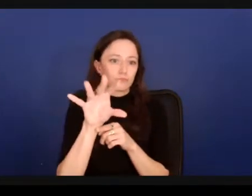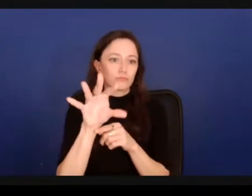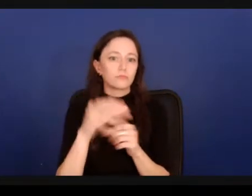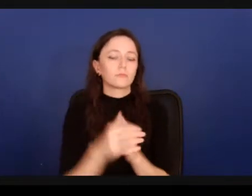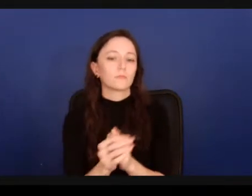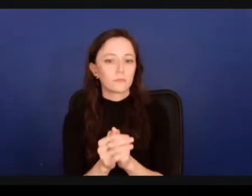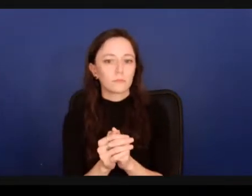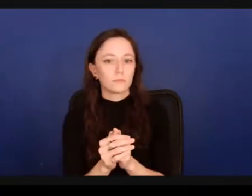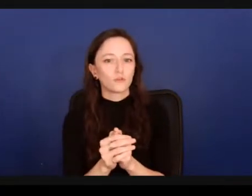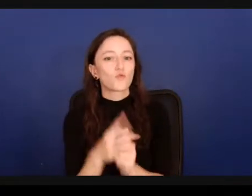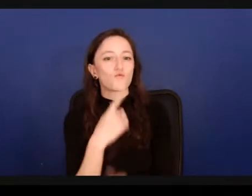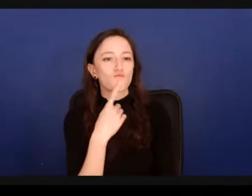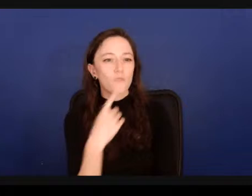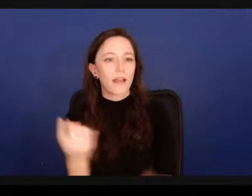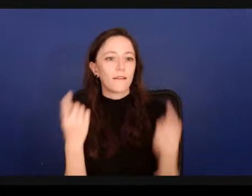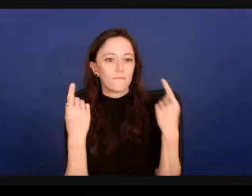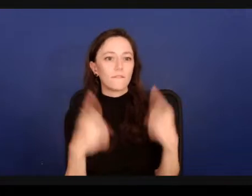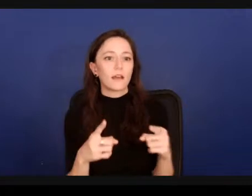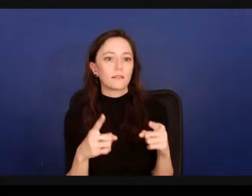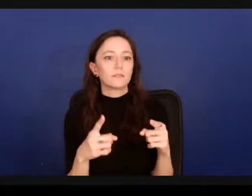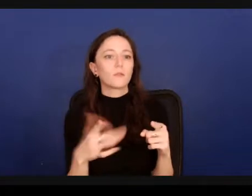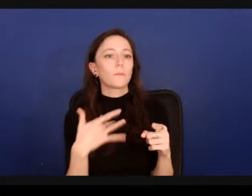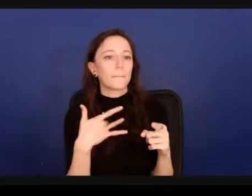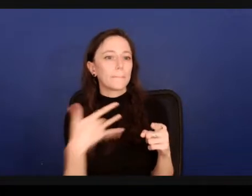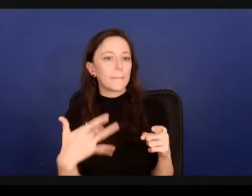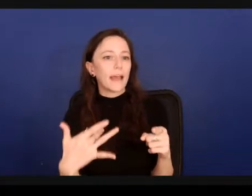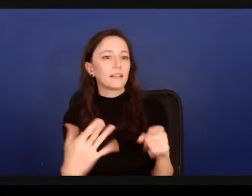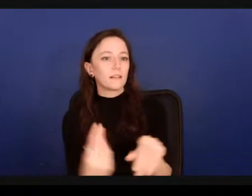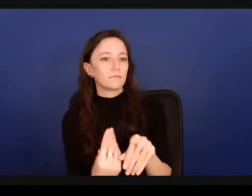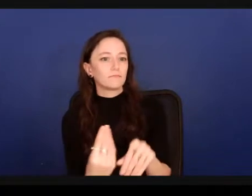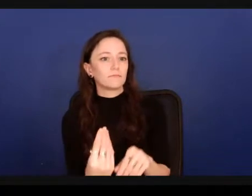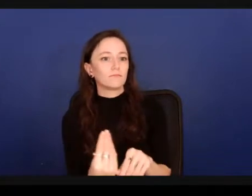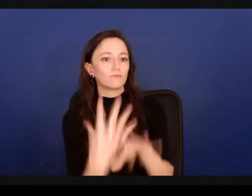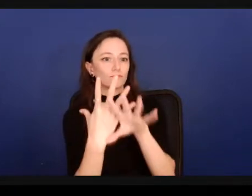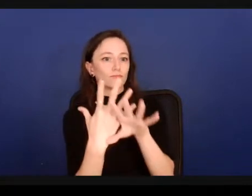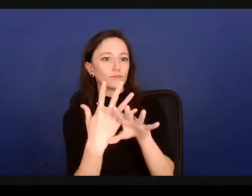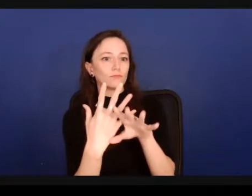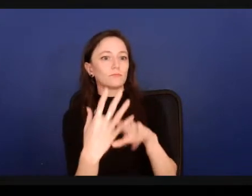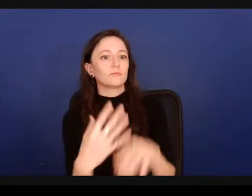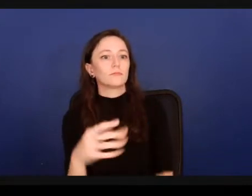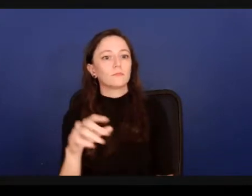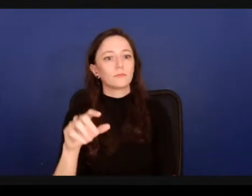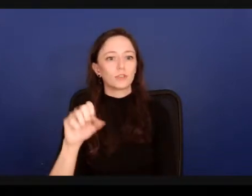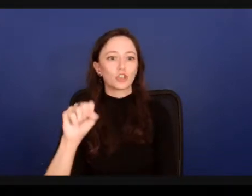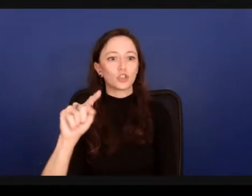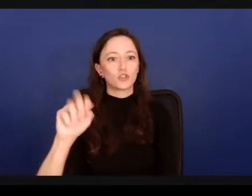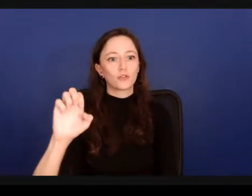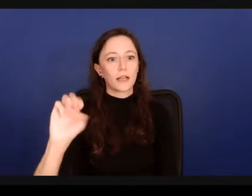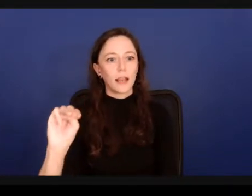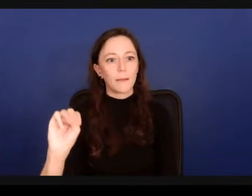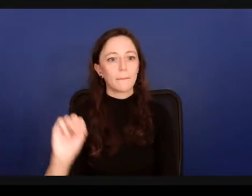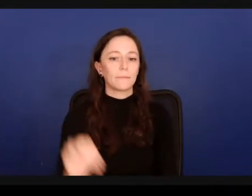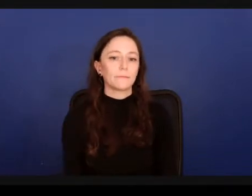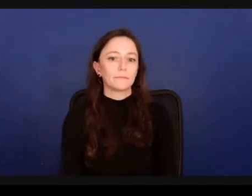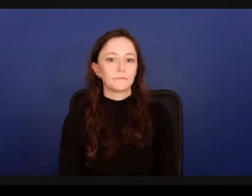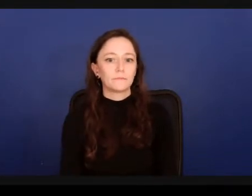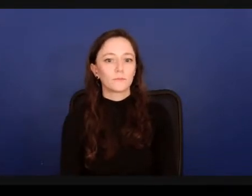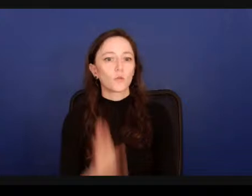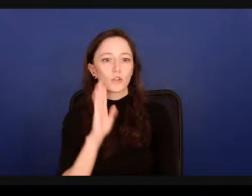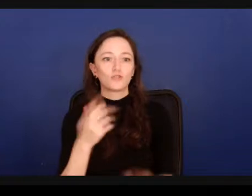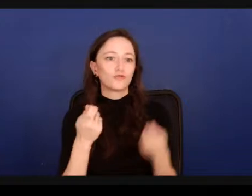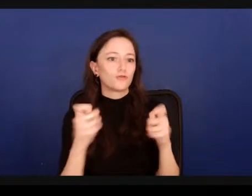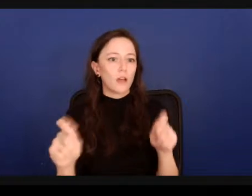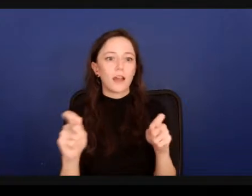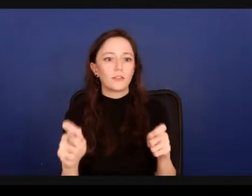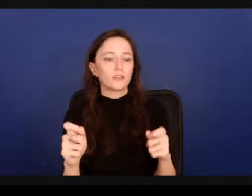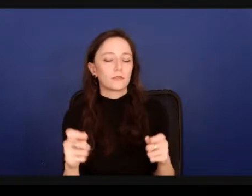events, the ones that are actually talks, to try to stream live to you guys. And where we can, we'll take other content and release it as we're able to.